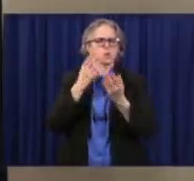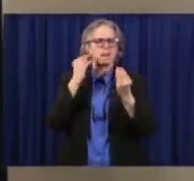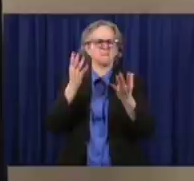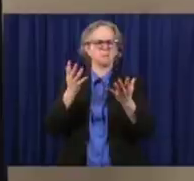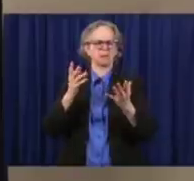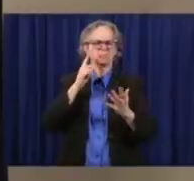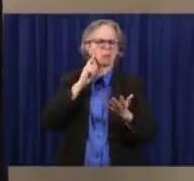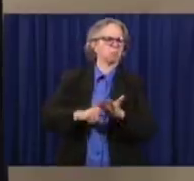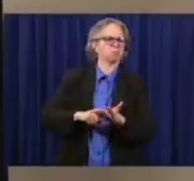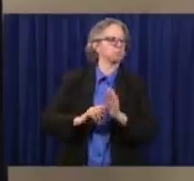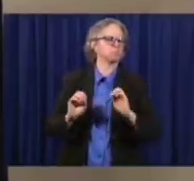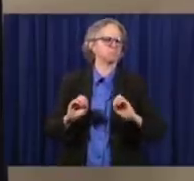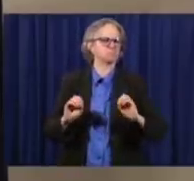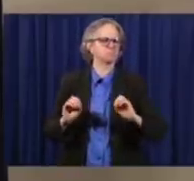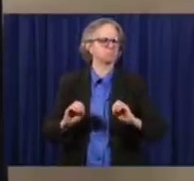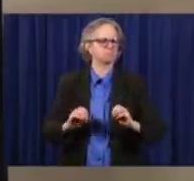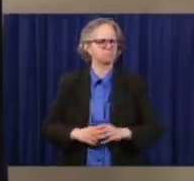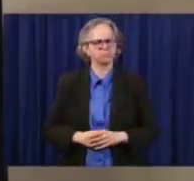me today.